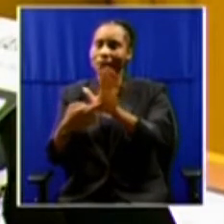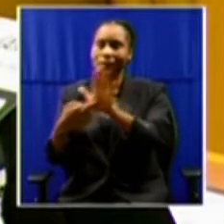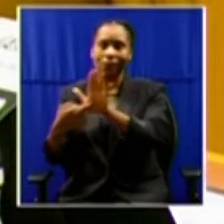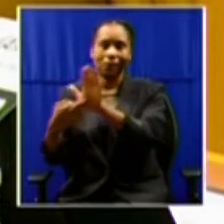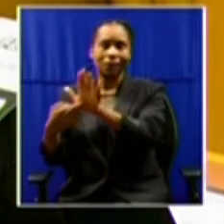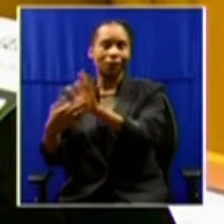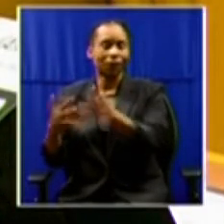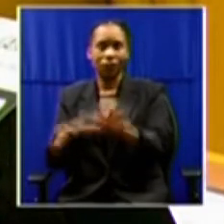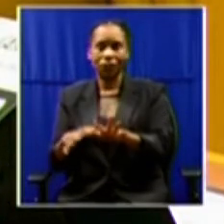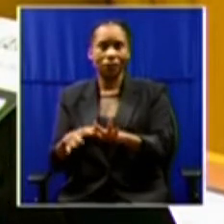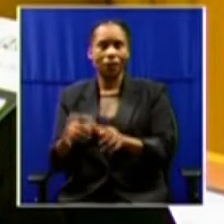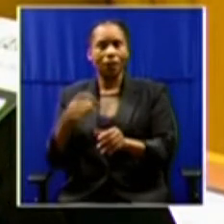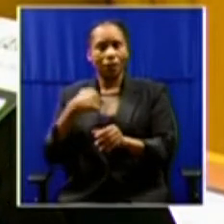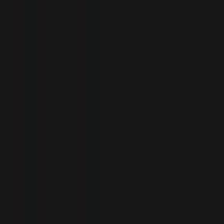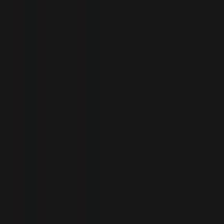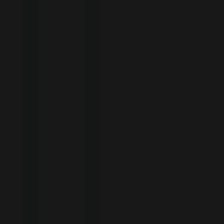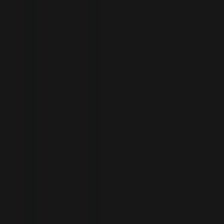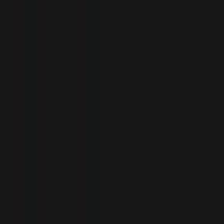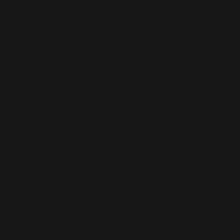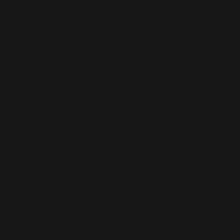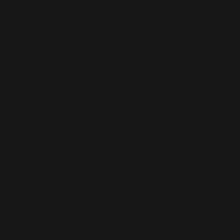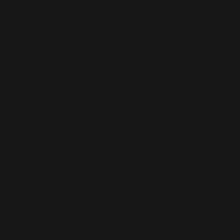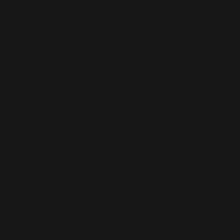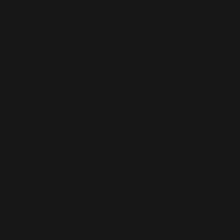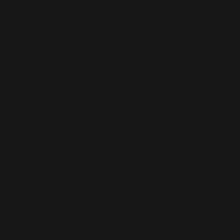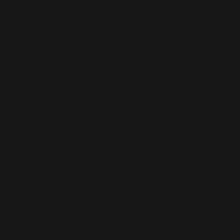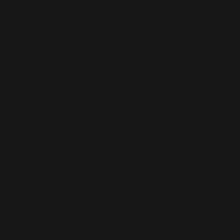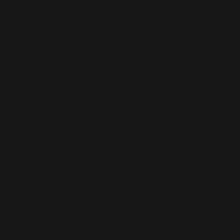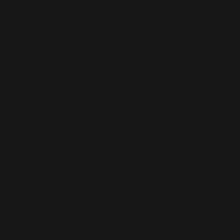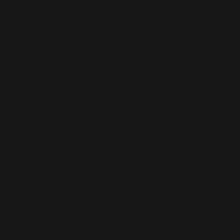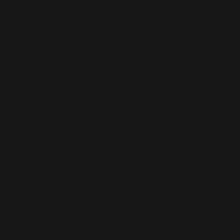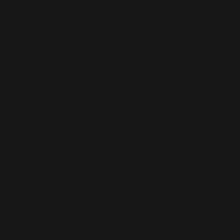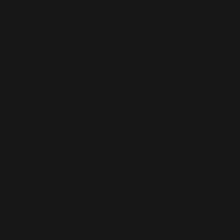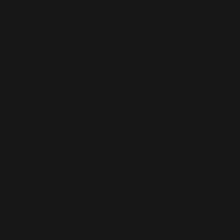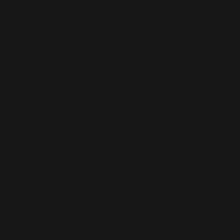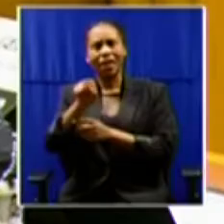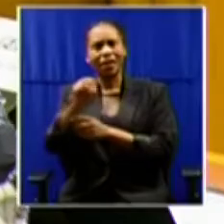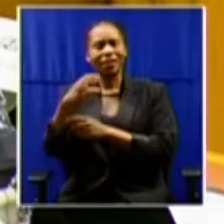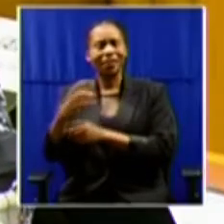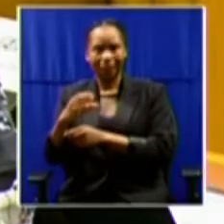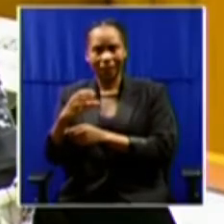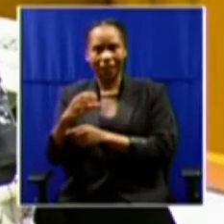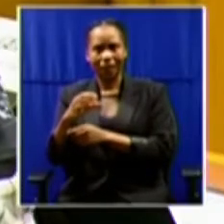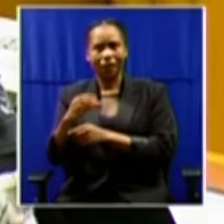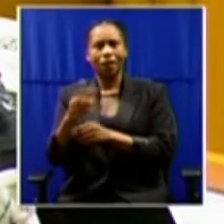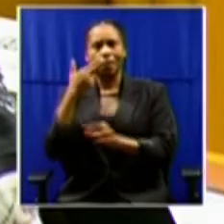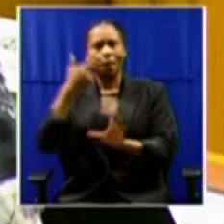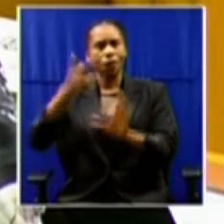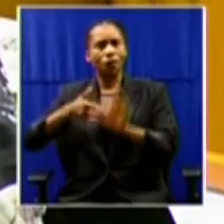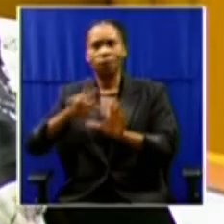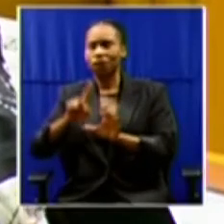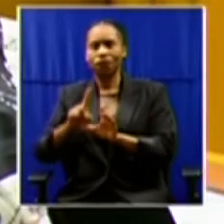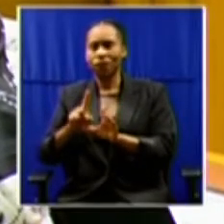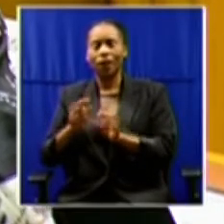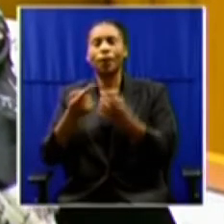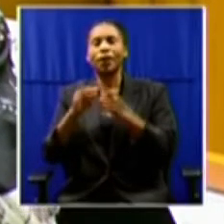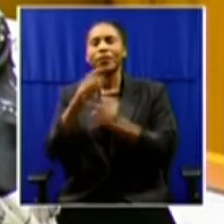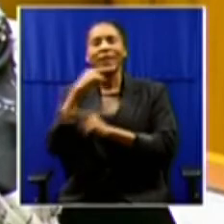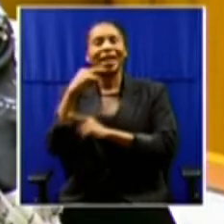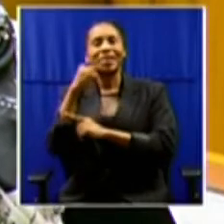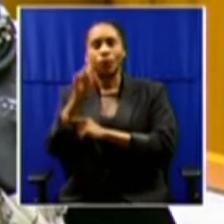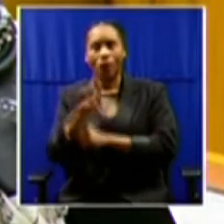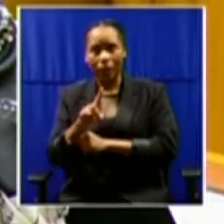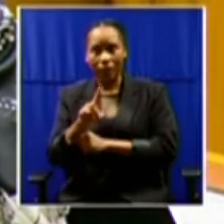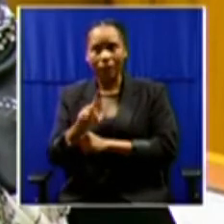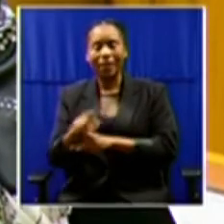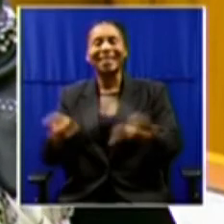not about to defend the fact that I gave the ANC fuel. But the reality is that I burned